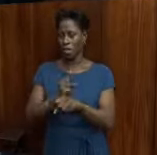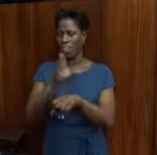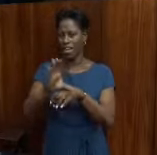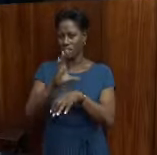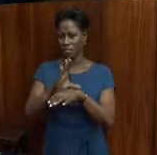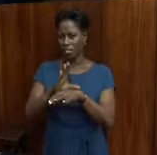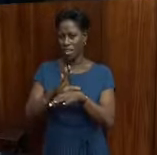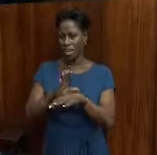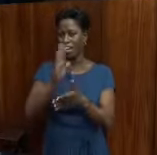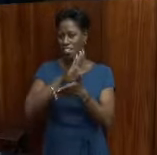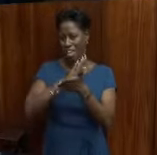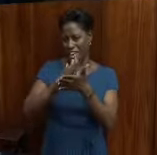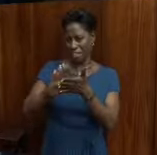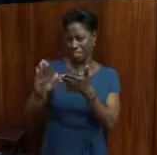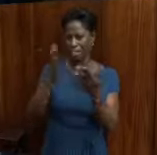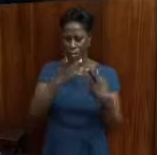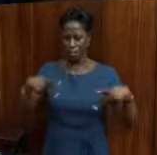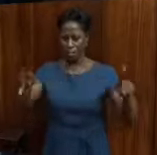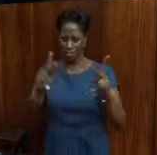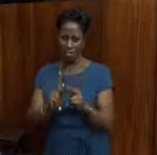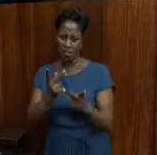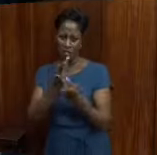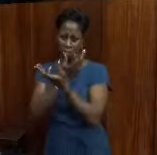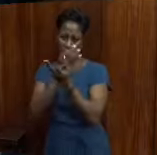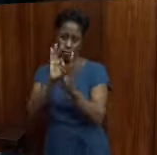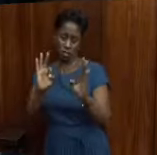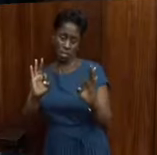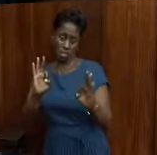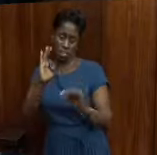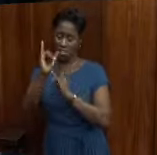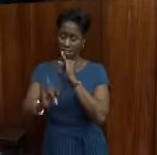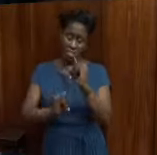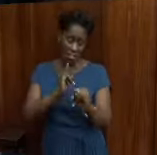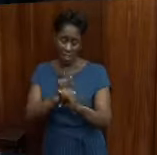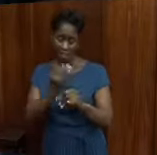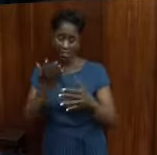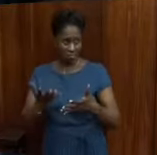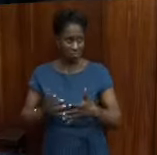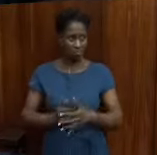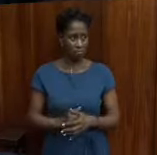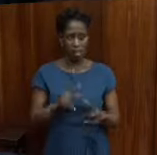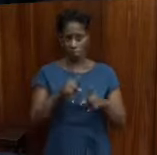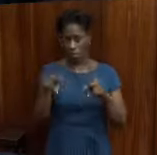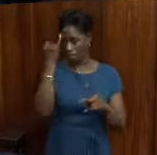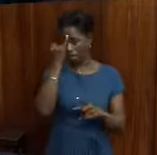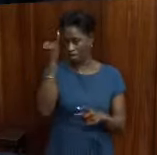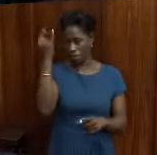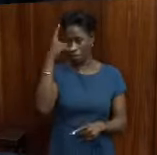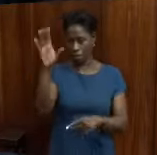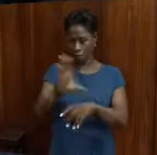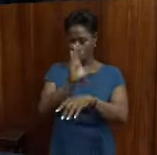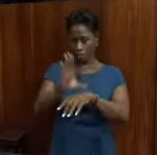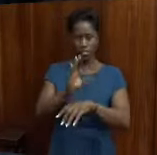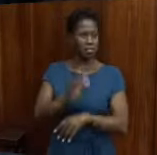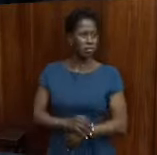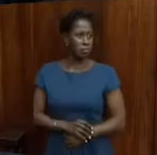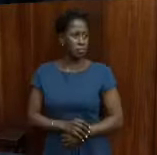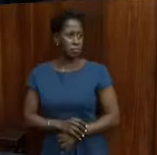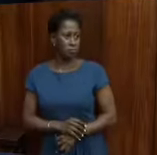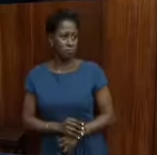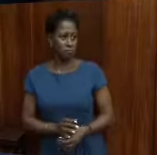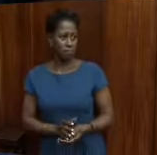of the government's transformation agenda, the use of DigiGov will be incentivized to encourage its wireless use